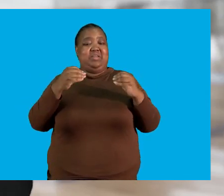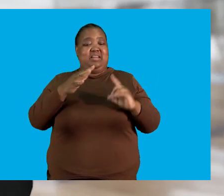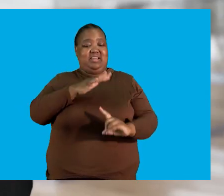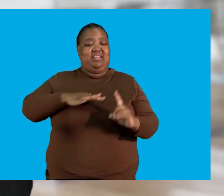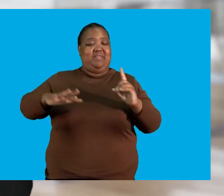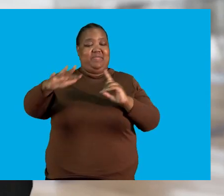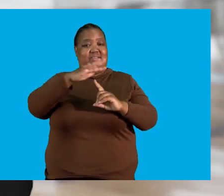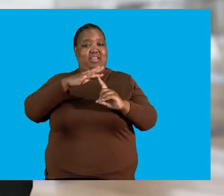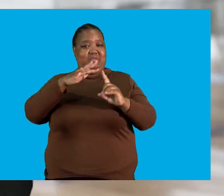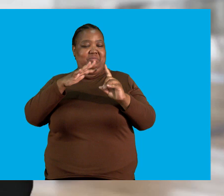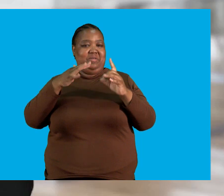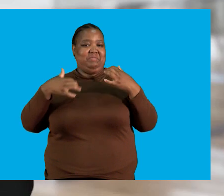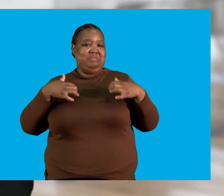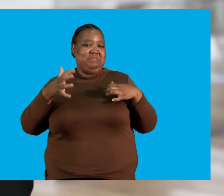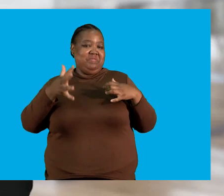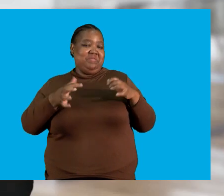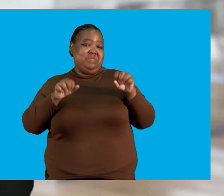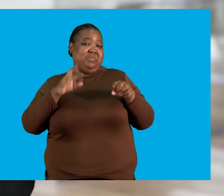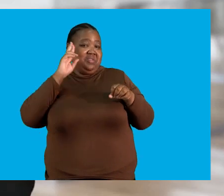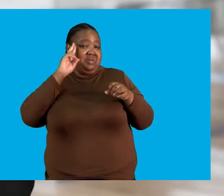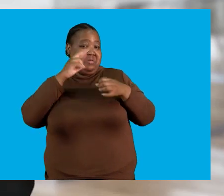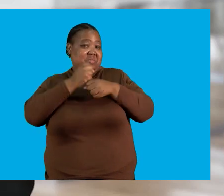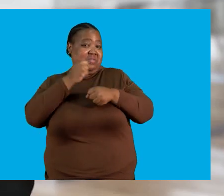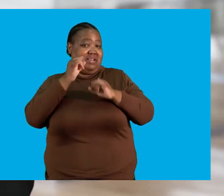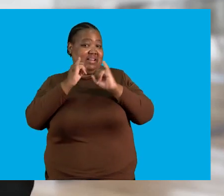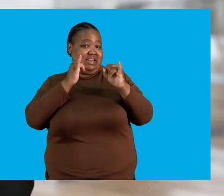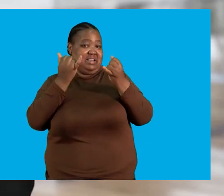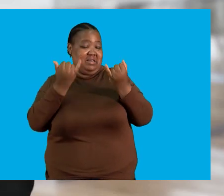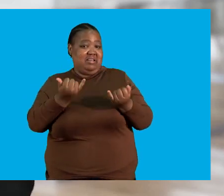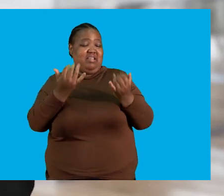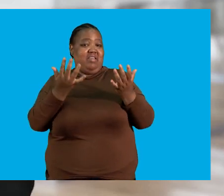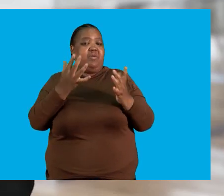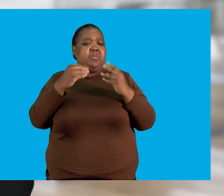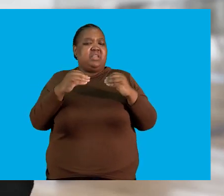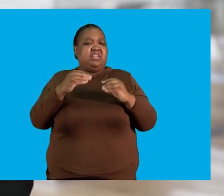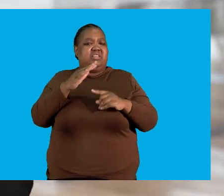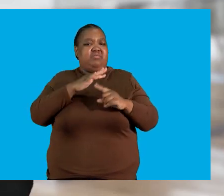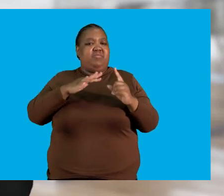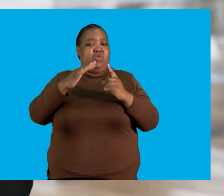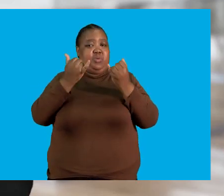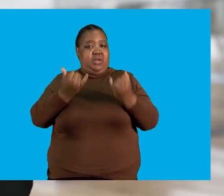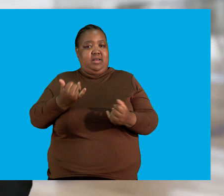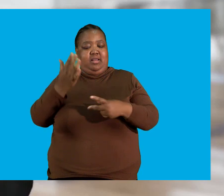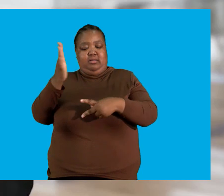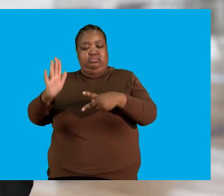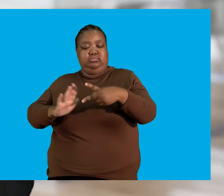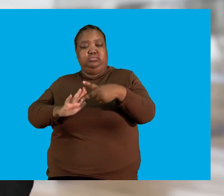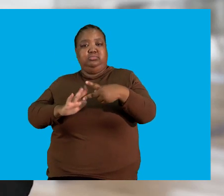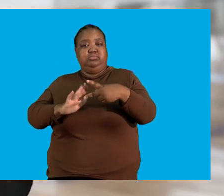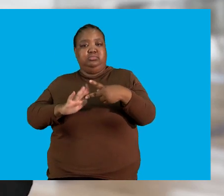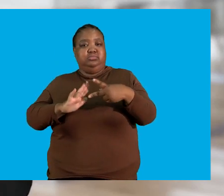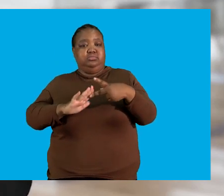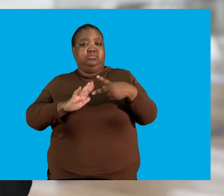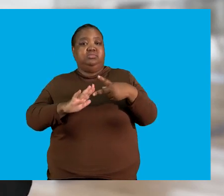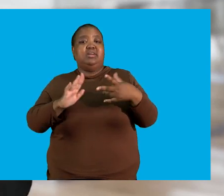under business environment. Now, remember, grade 11s, this is the second part of business environment where we